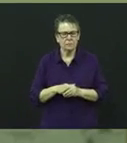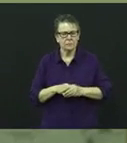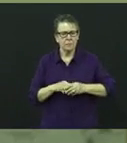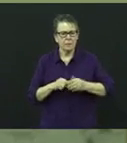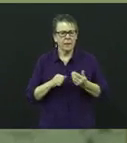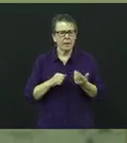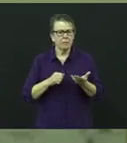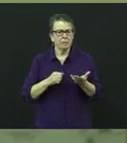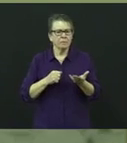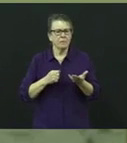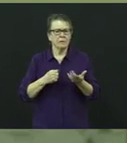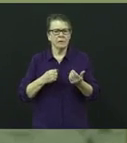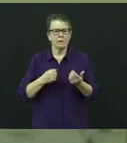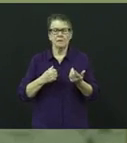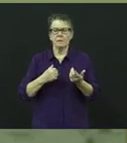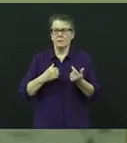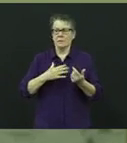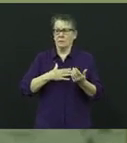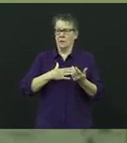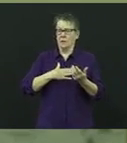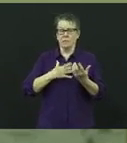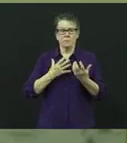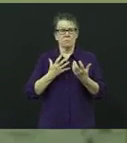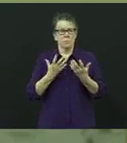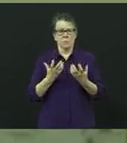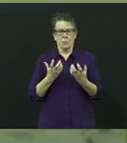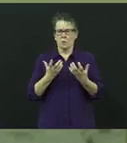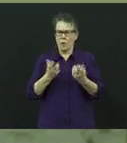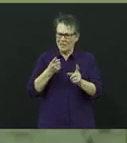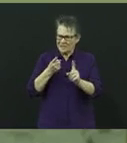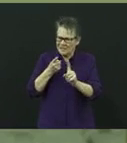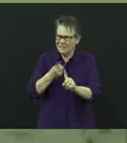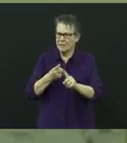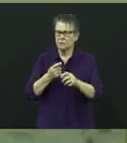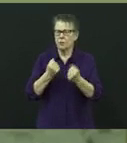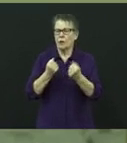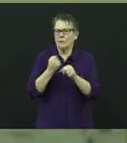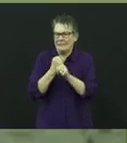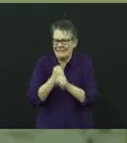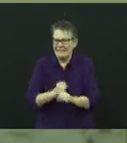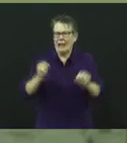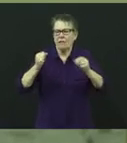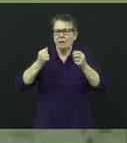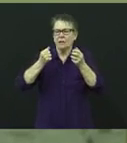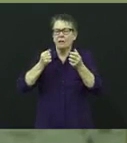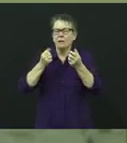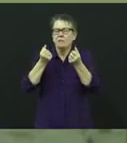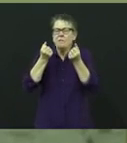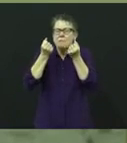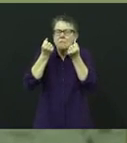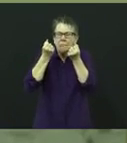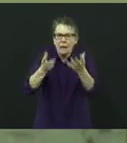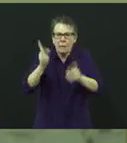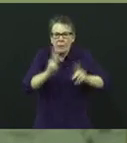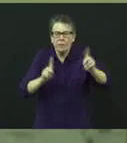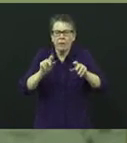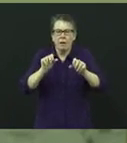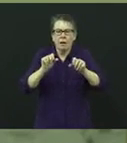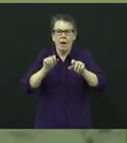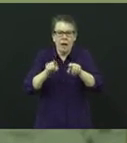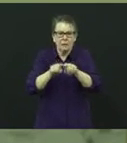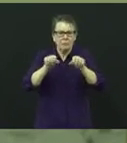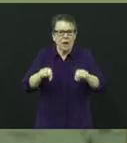as we can in this situation. As to how long, well, as the commissioner said, we are undergoing some modeling which may help give us a better idea, but